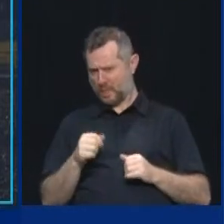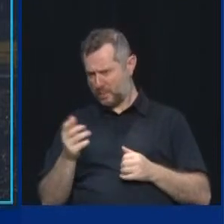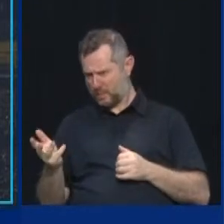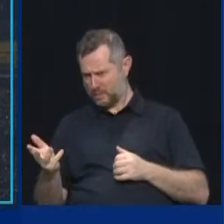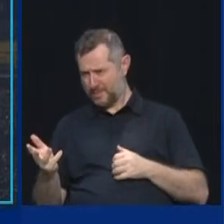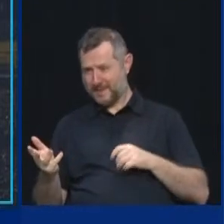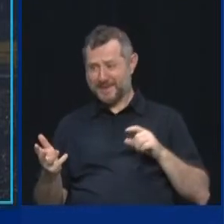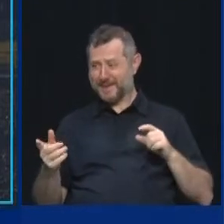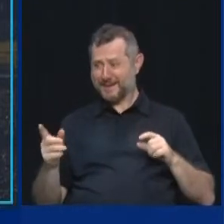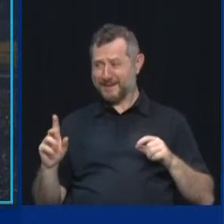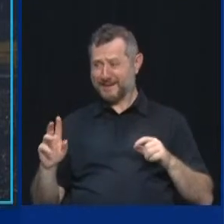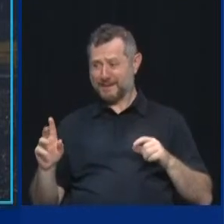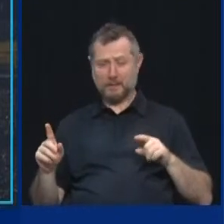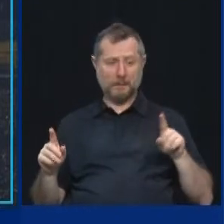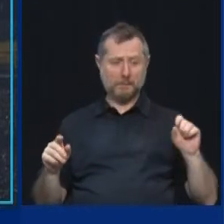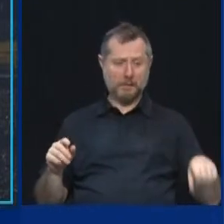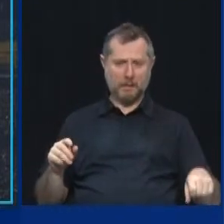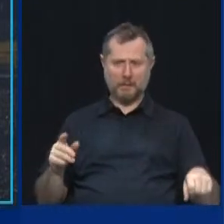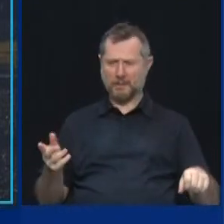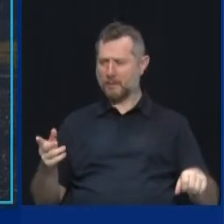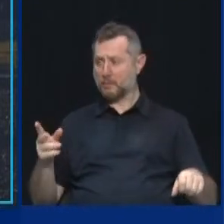those two regulations?